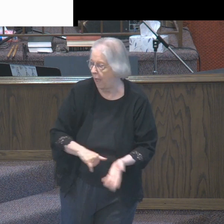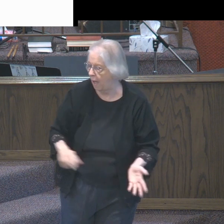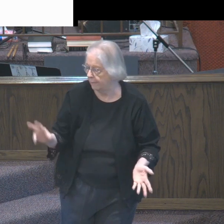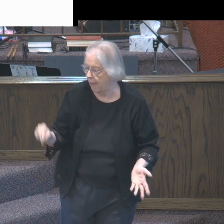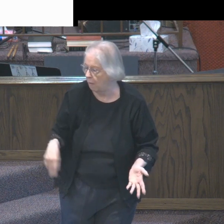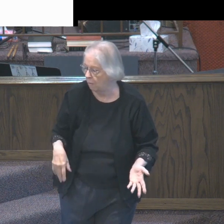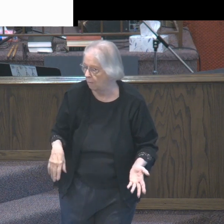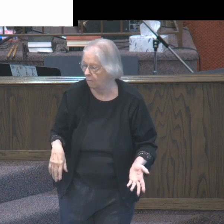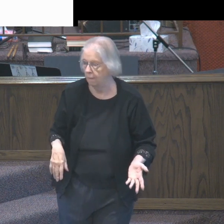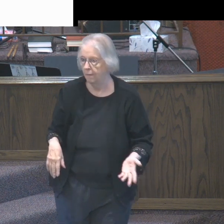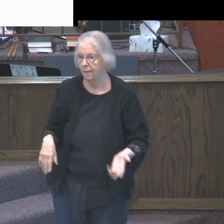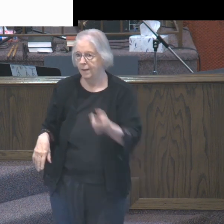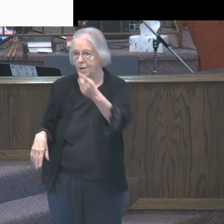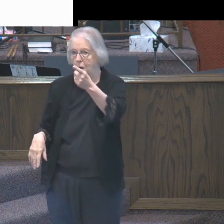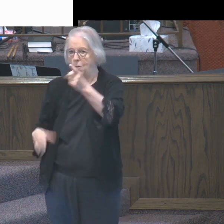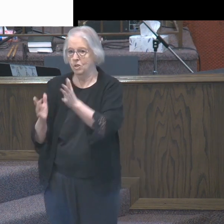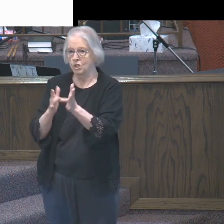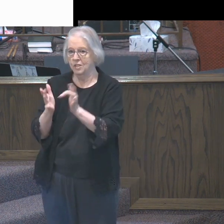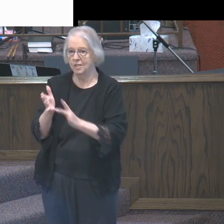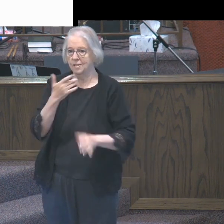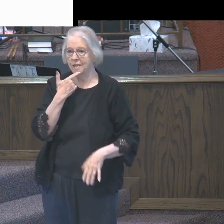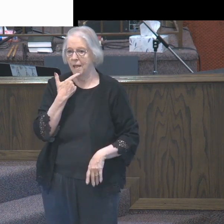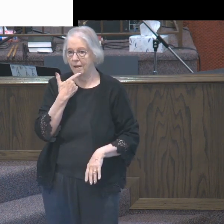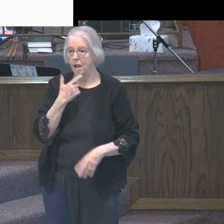that speaks much about one of the